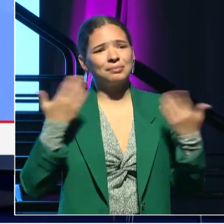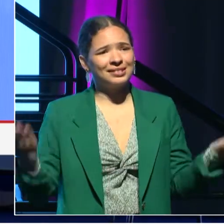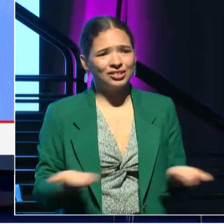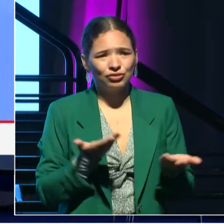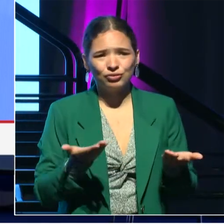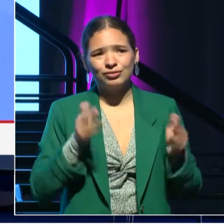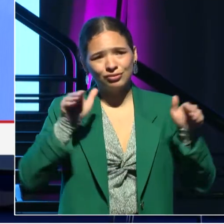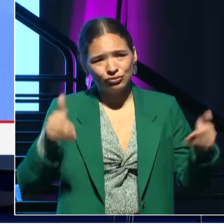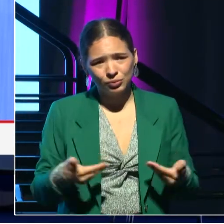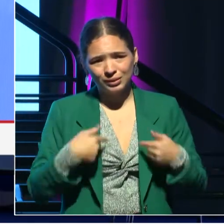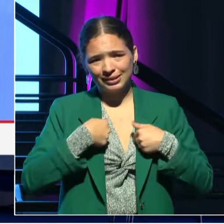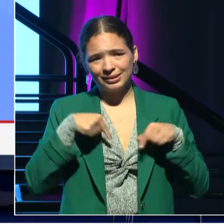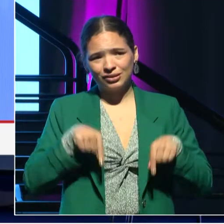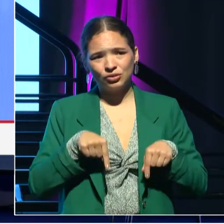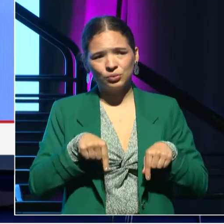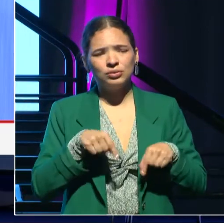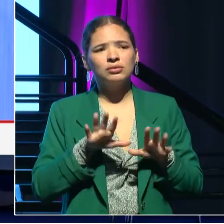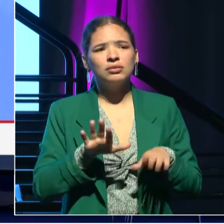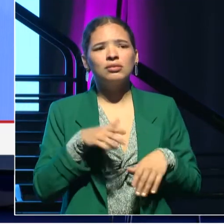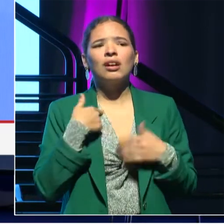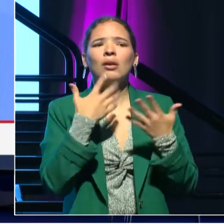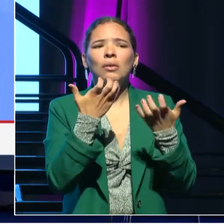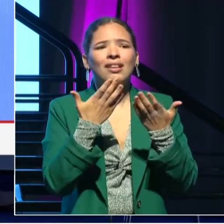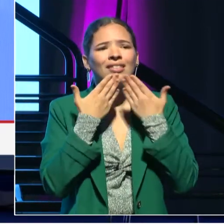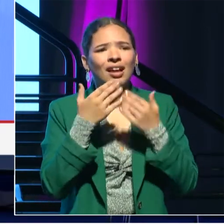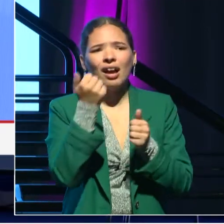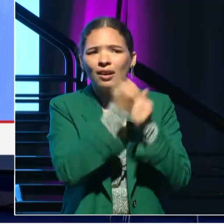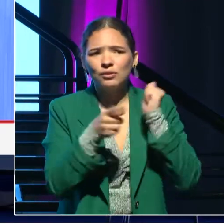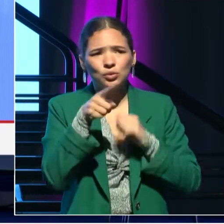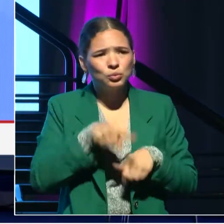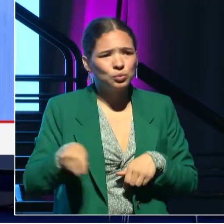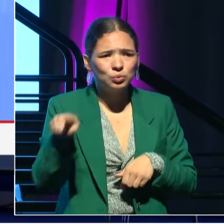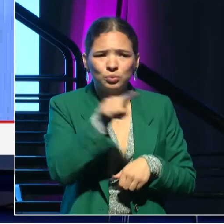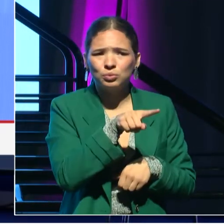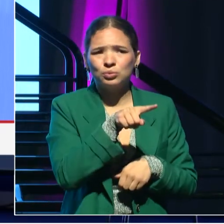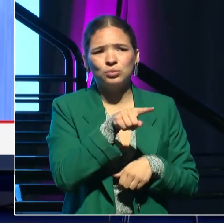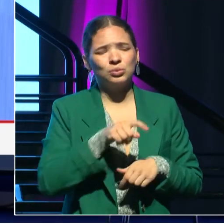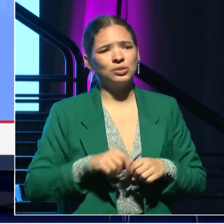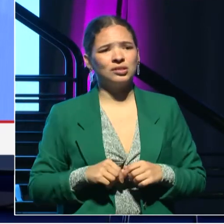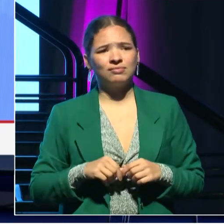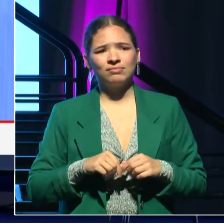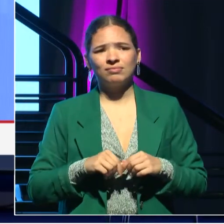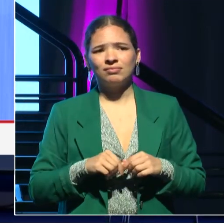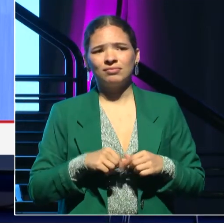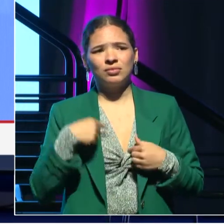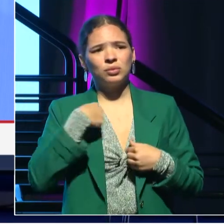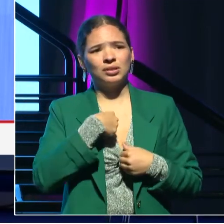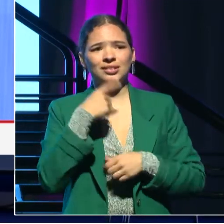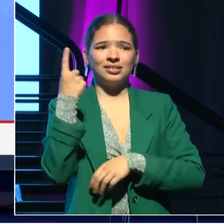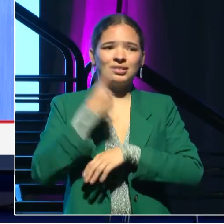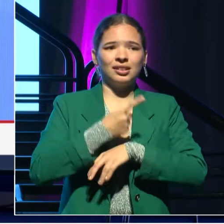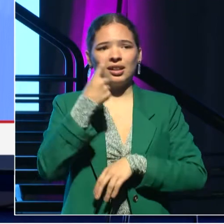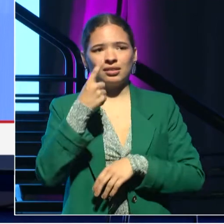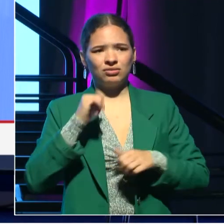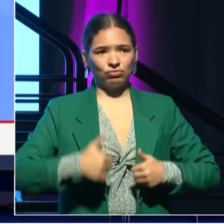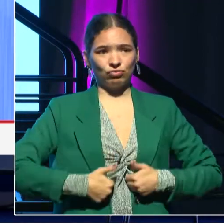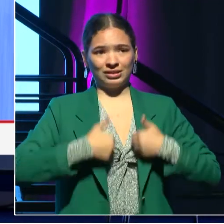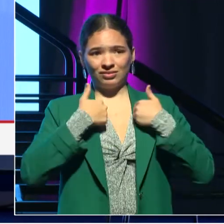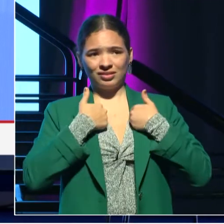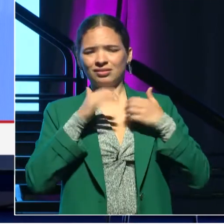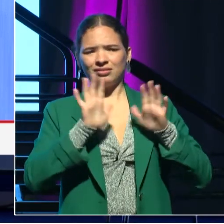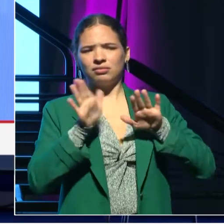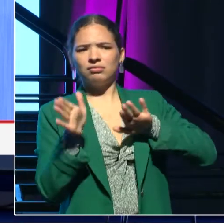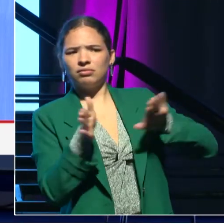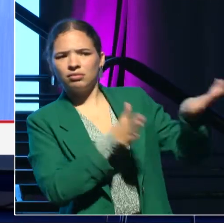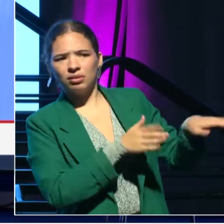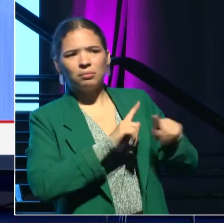I want to thank everyone who has taken time out of your days and your lives to help us